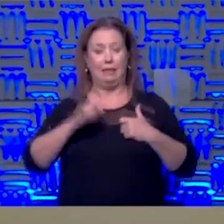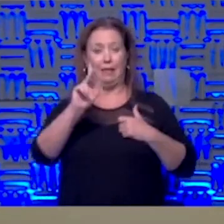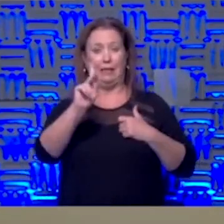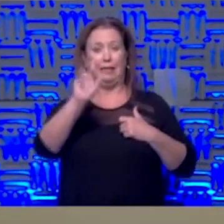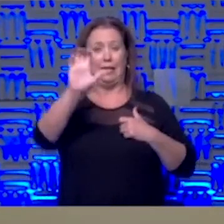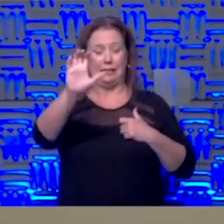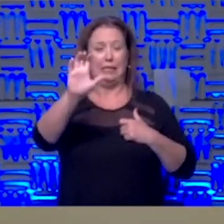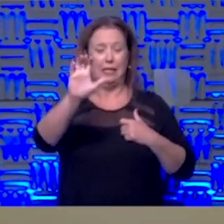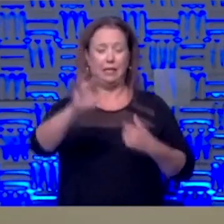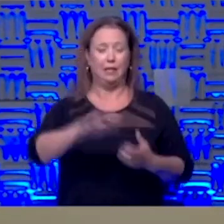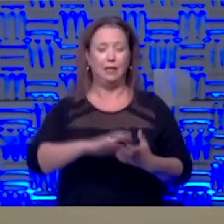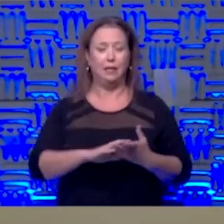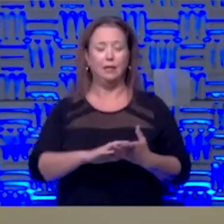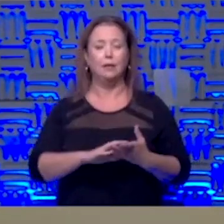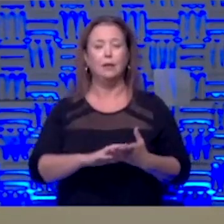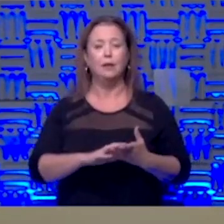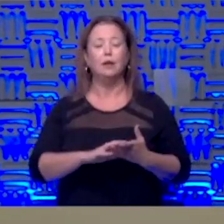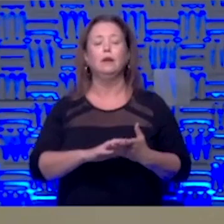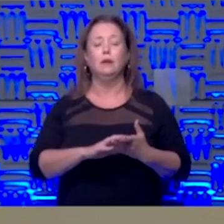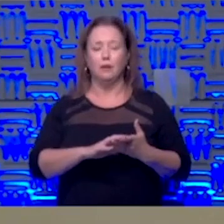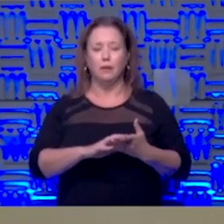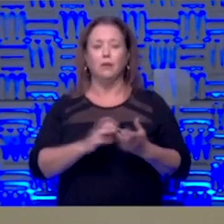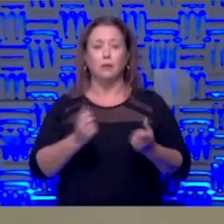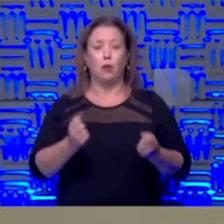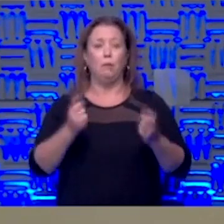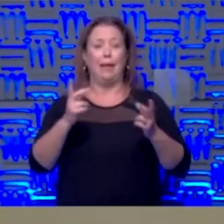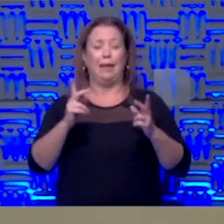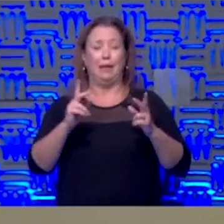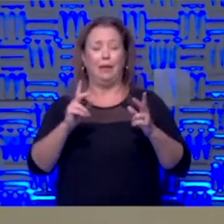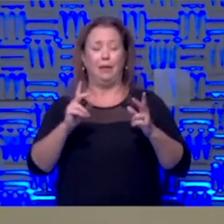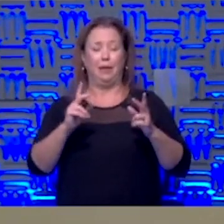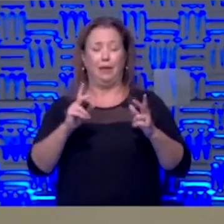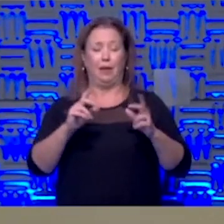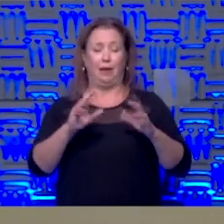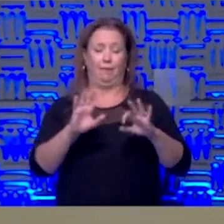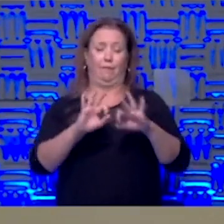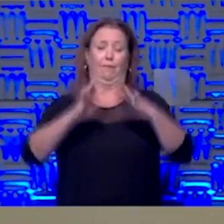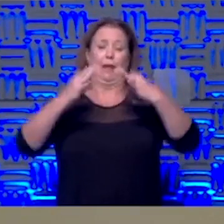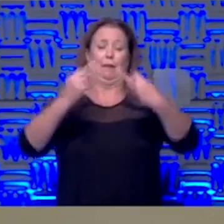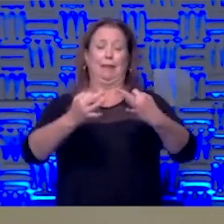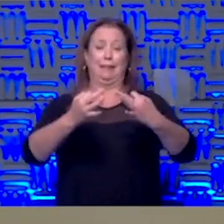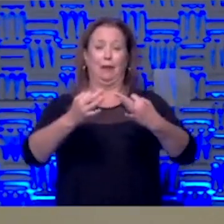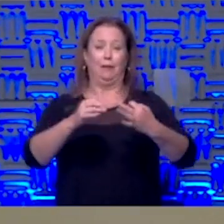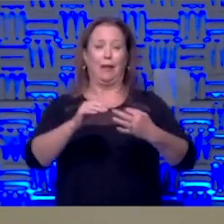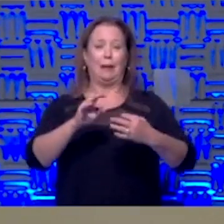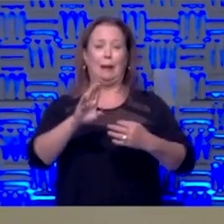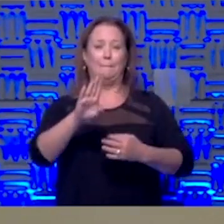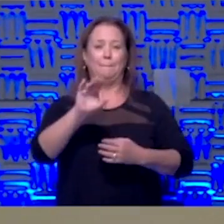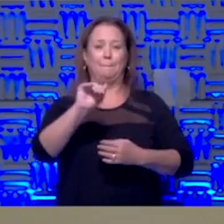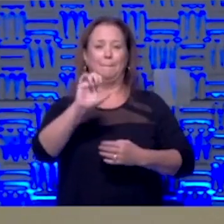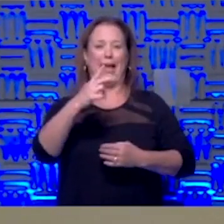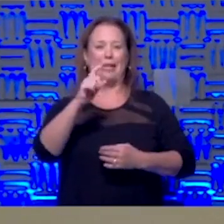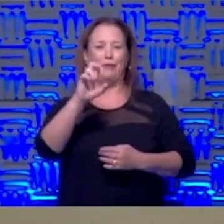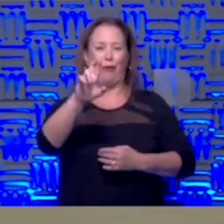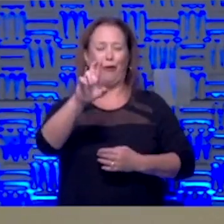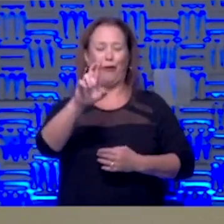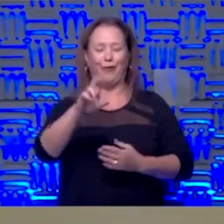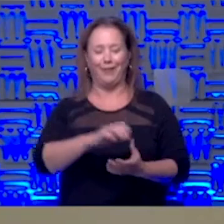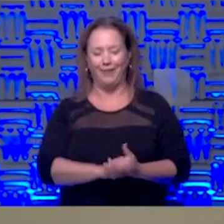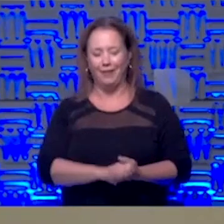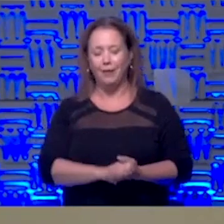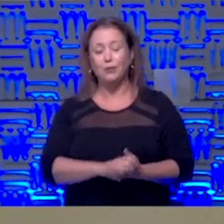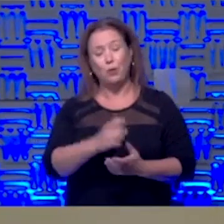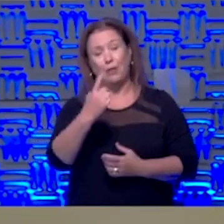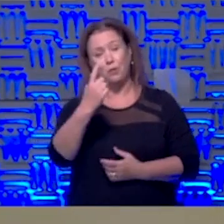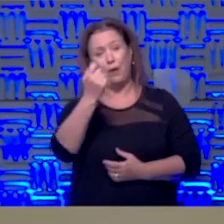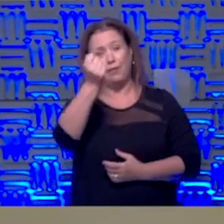City. So a lot of them who have families are kind of batching it while they're here. So I think that's one. They